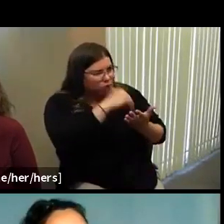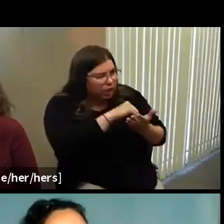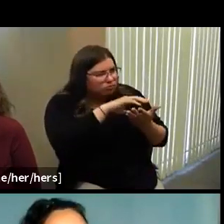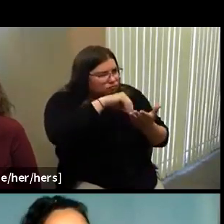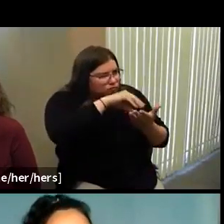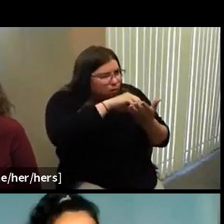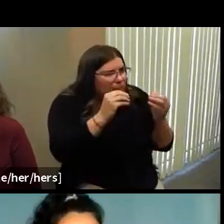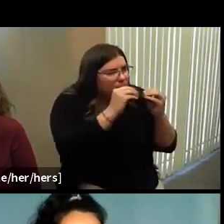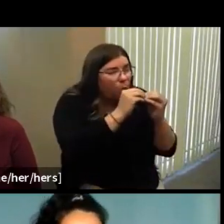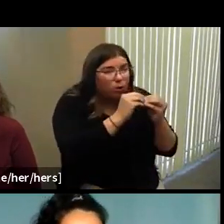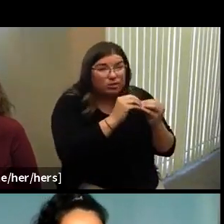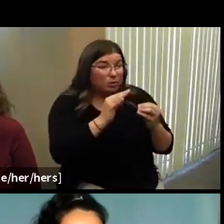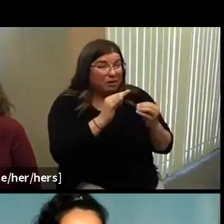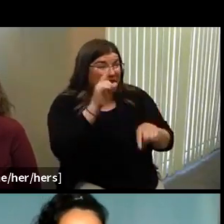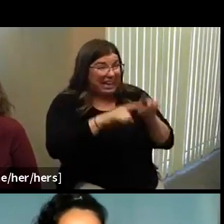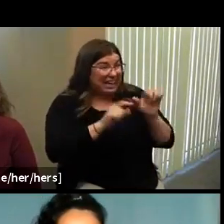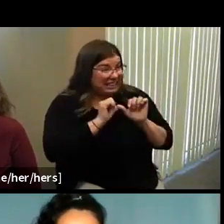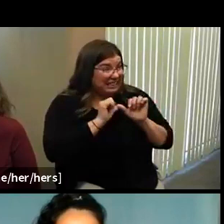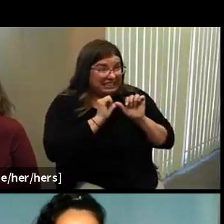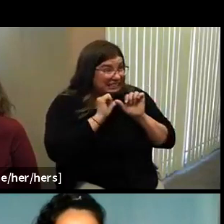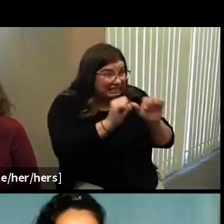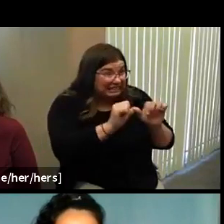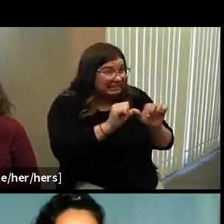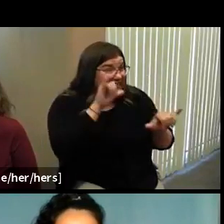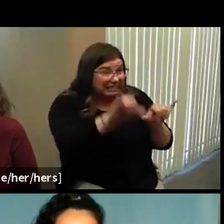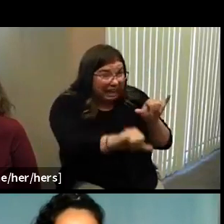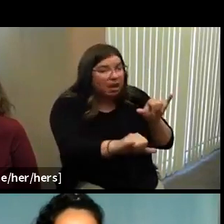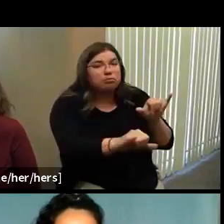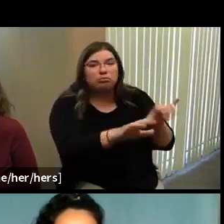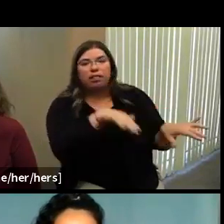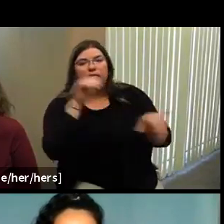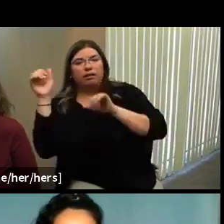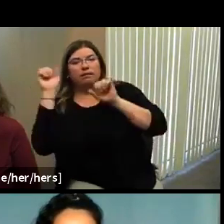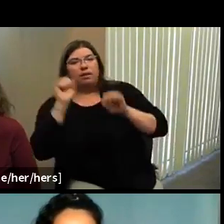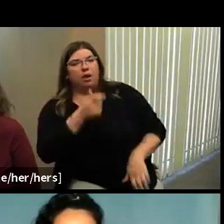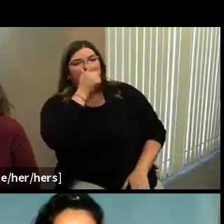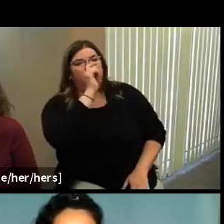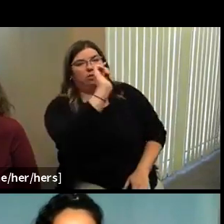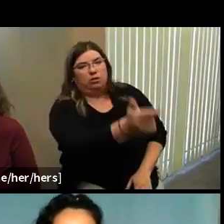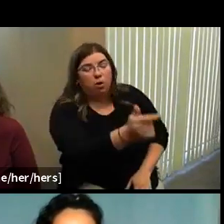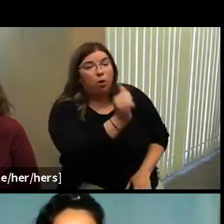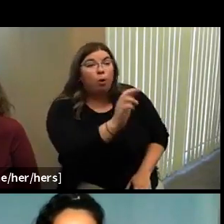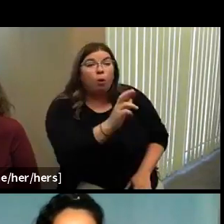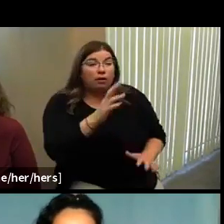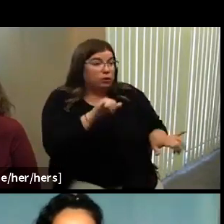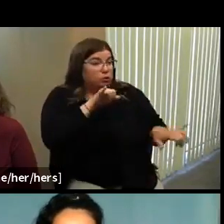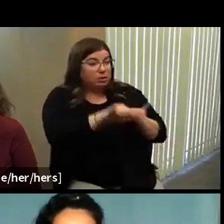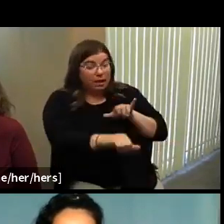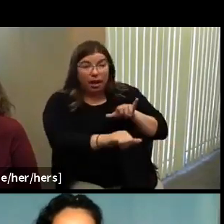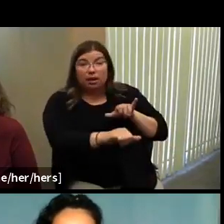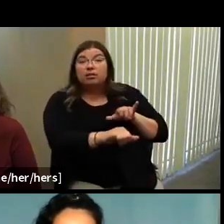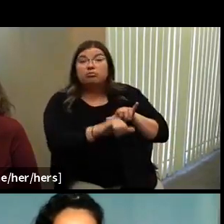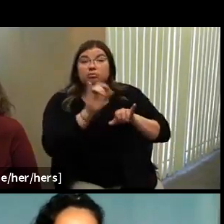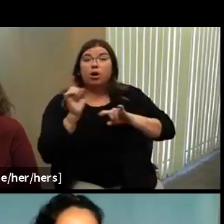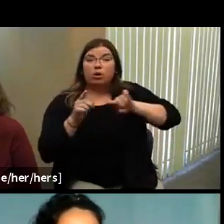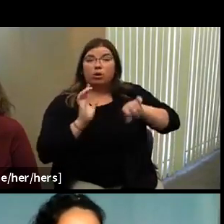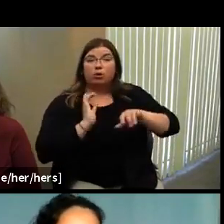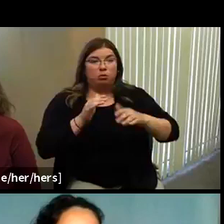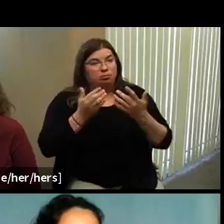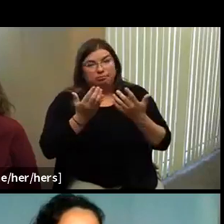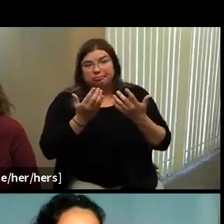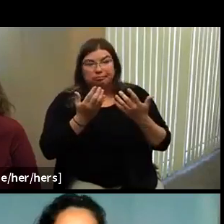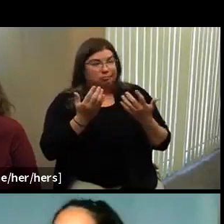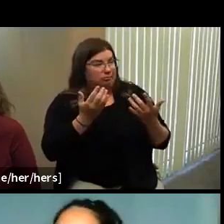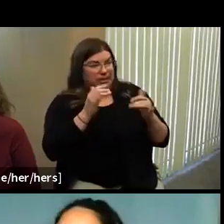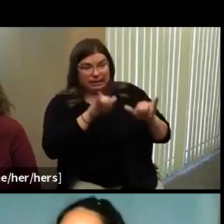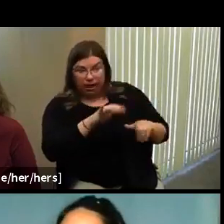us and you just want to go back and review, please feel free to go to our admissions tab, go to visit and connect, and you should be able to find this video. It will